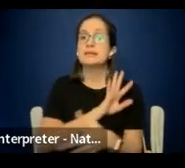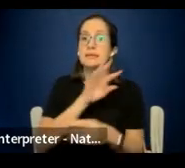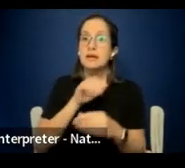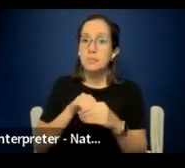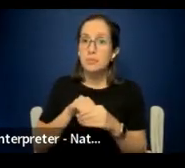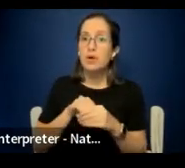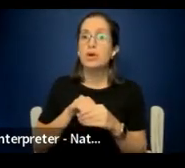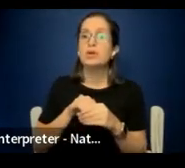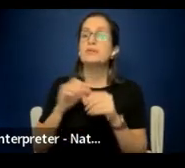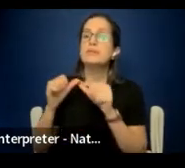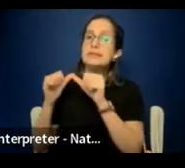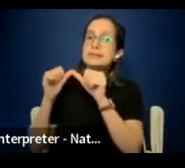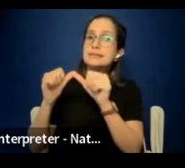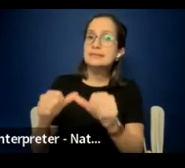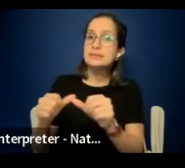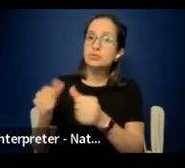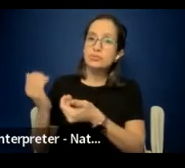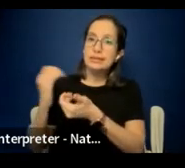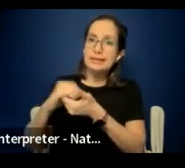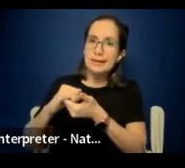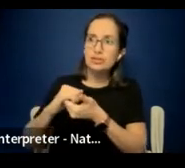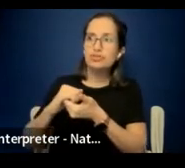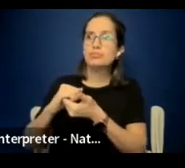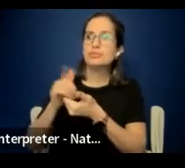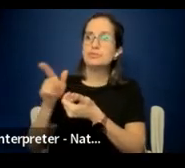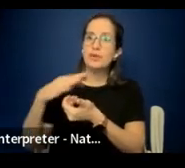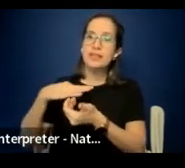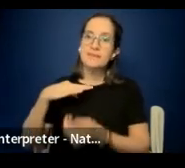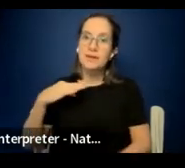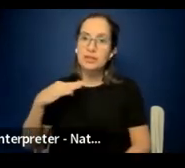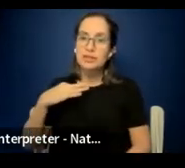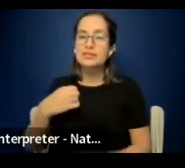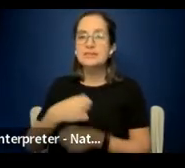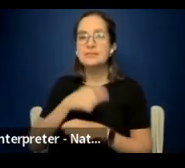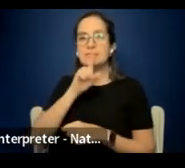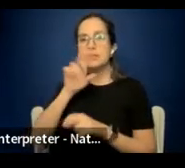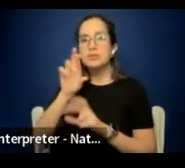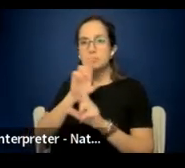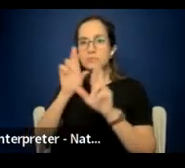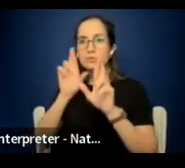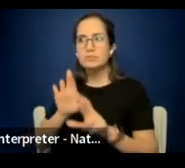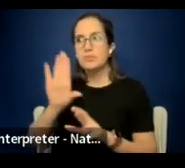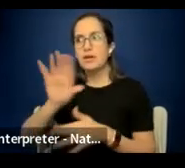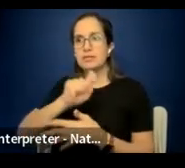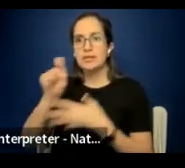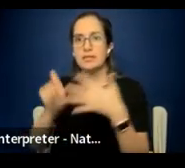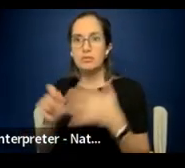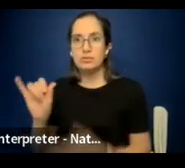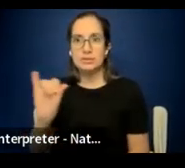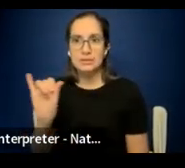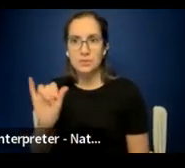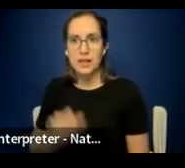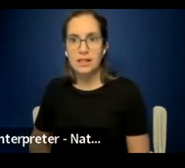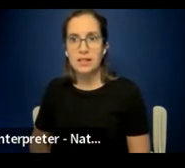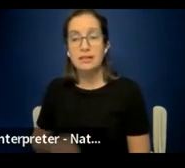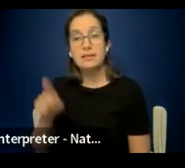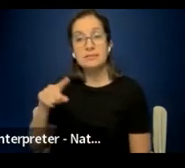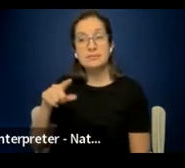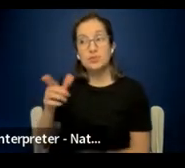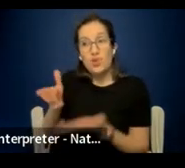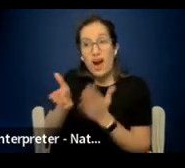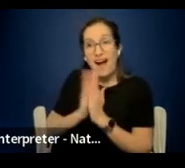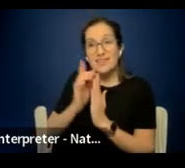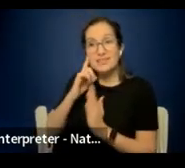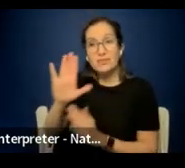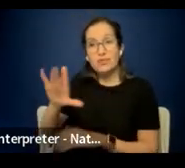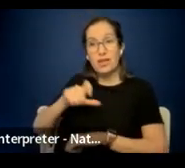having continual engagement with your volunteers and being responsive to their needs as well, because you're, you know, asking for their time. And so